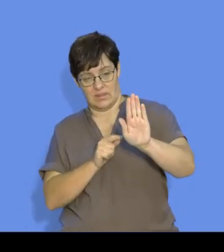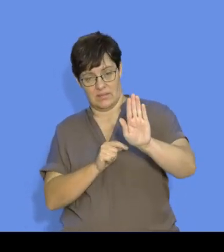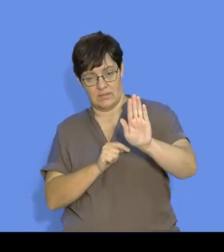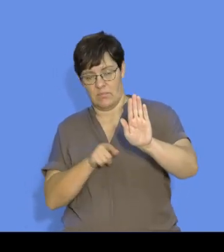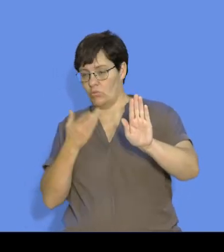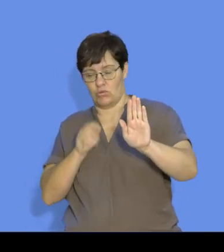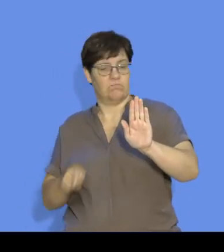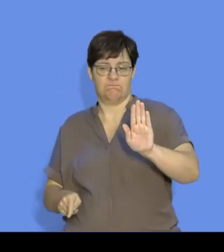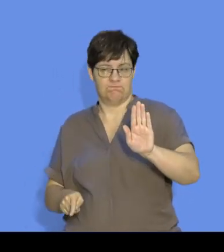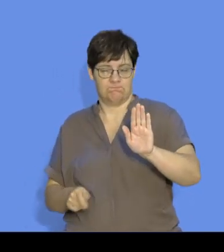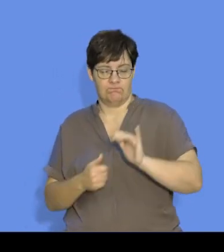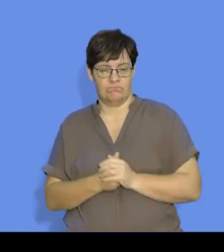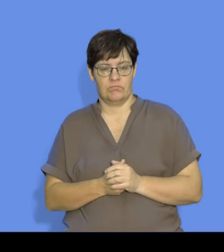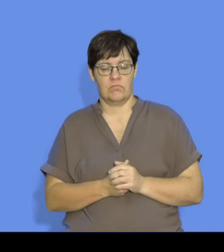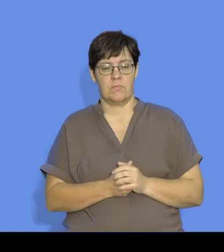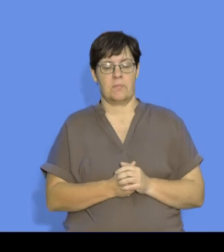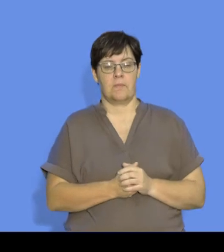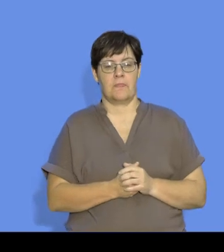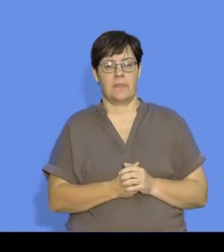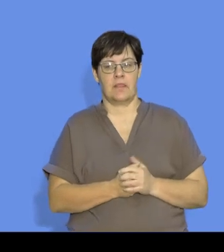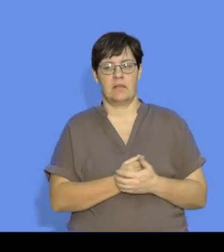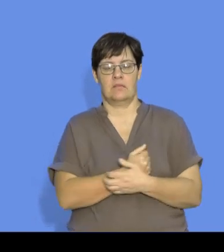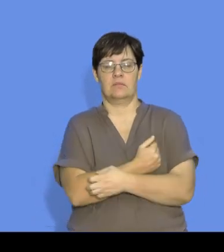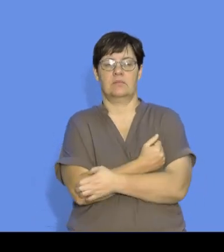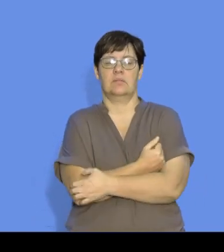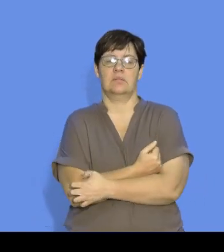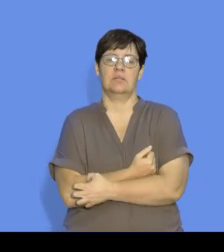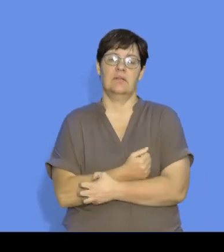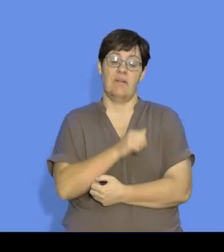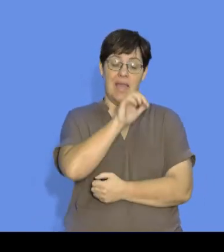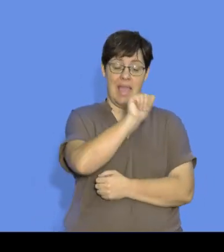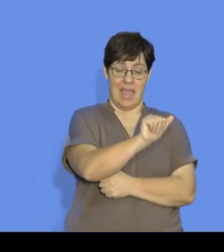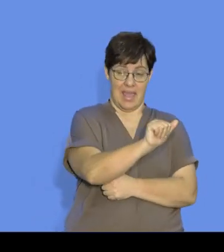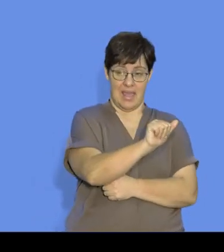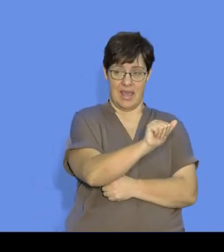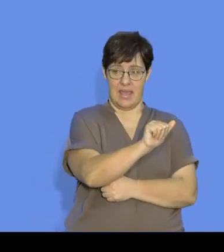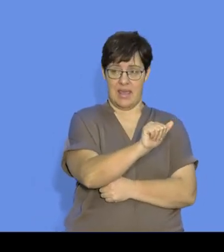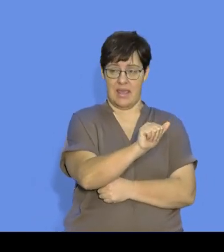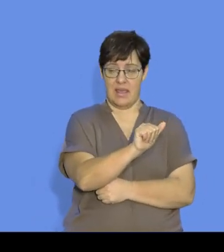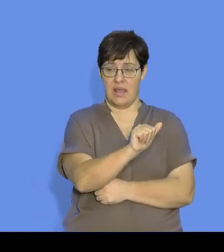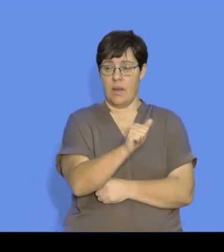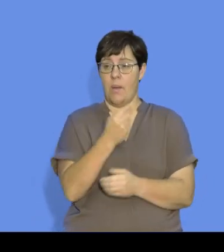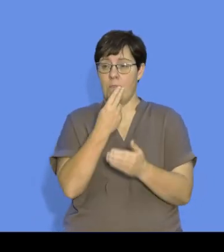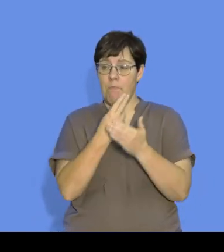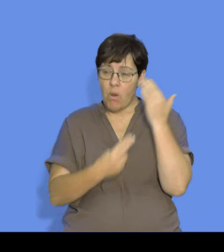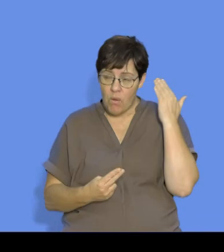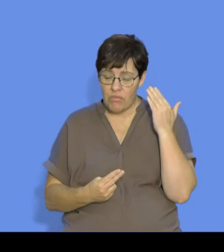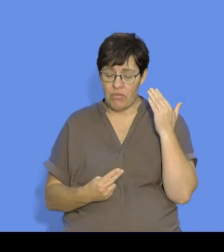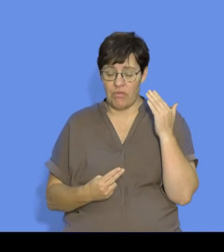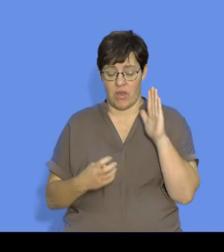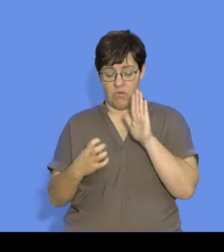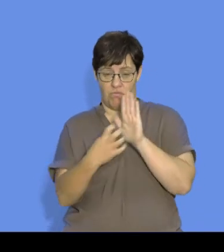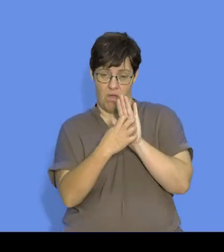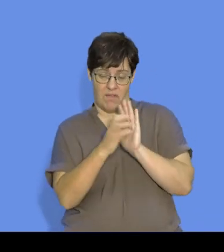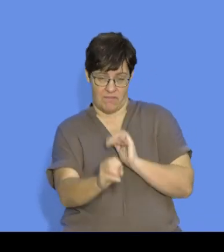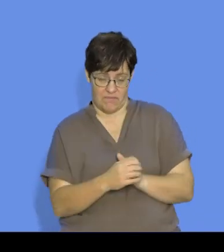quadrant. If point A, right, which is this one, lies on both the graphs, we need to find